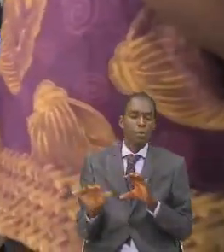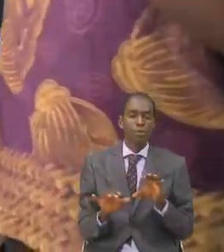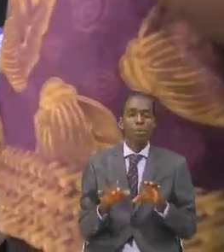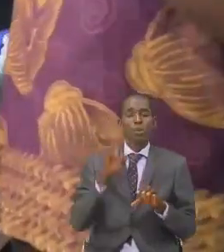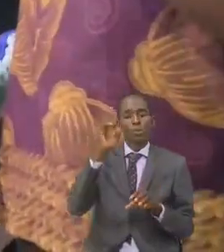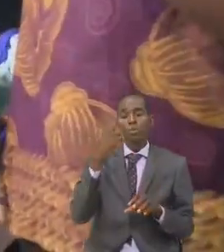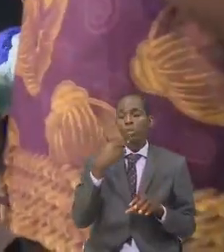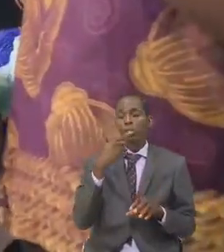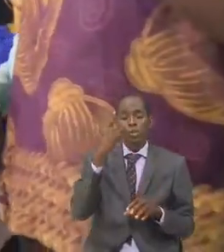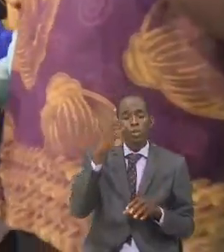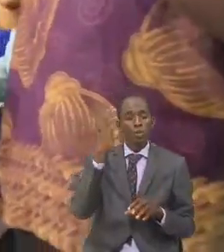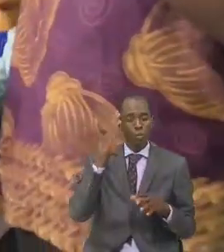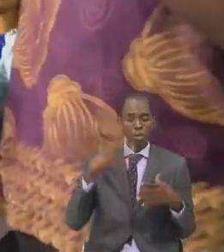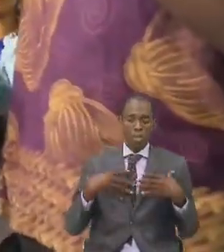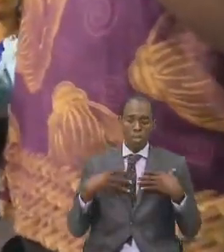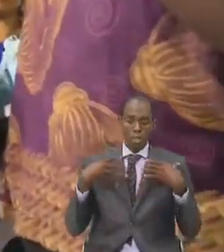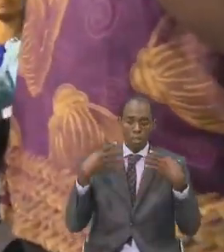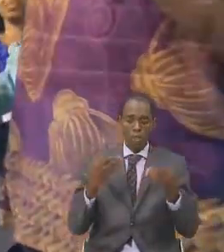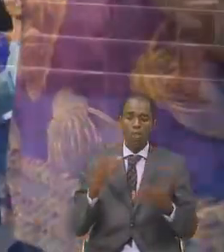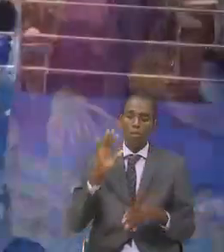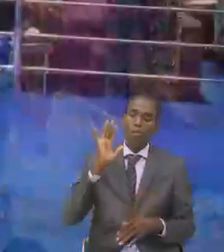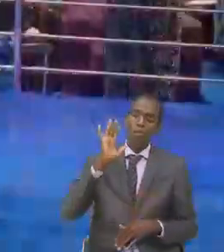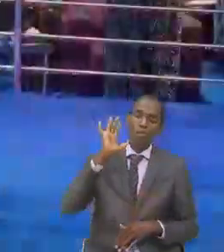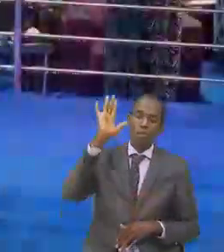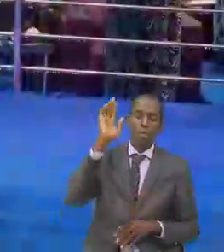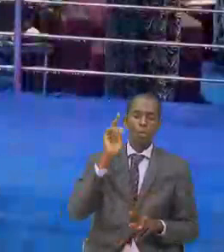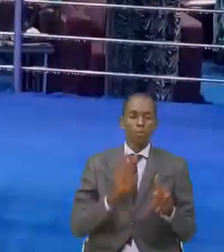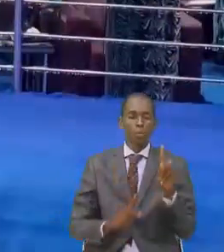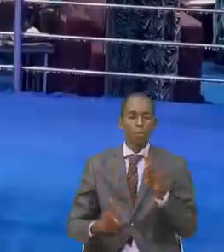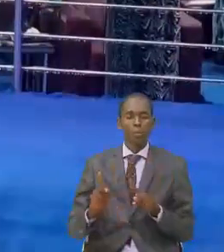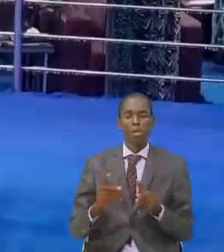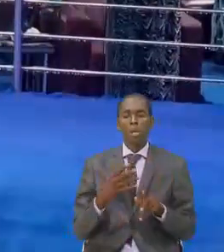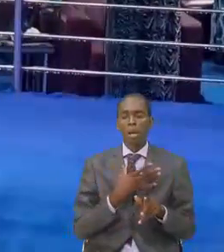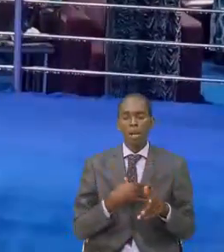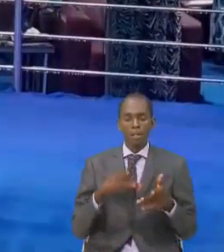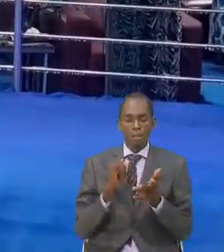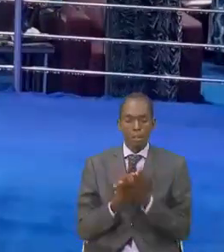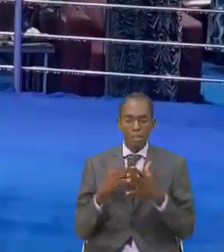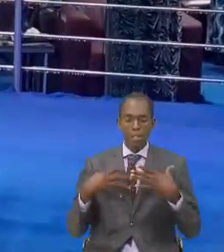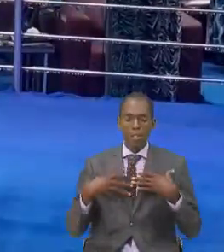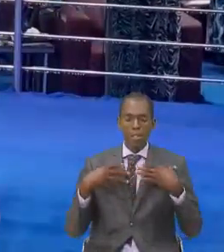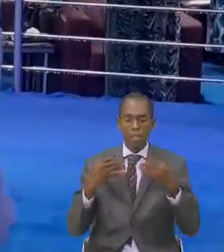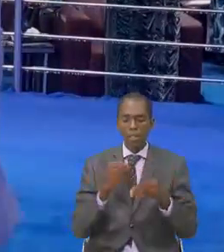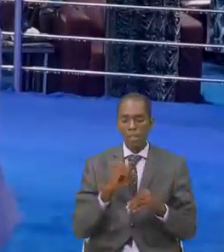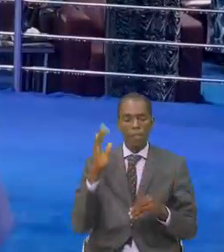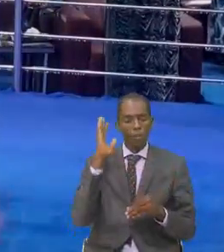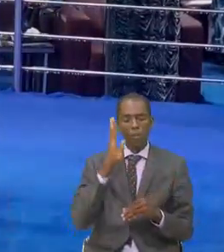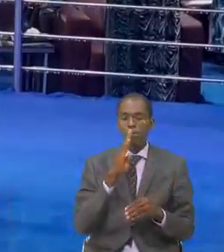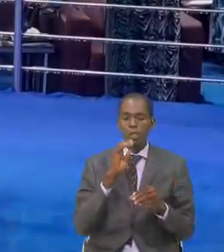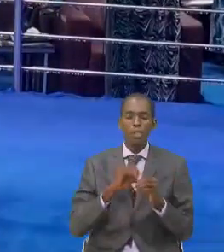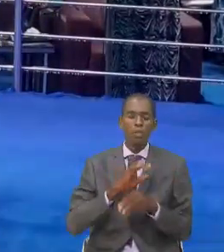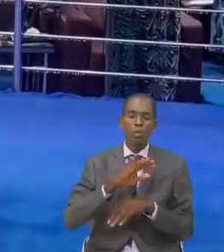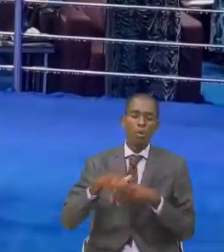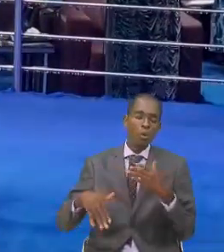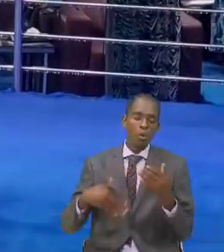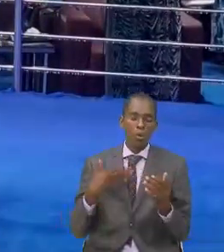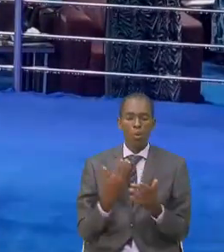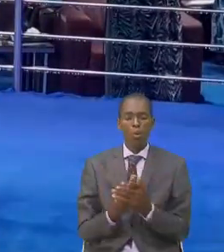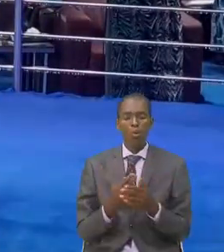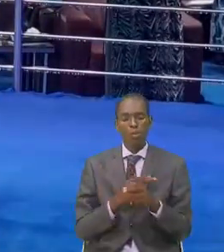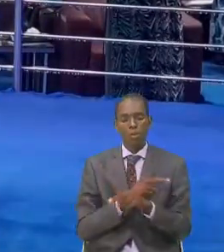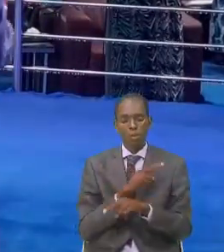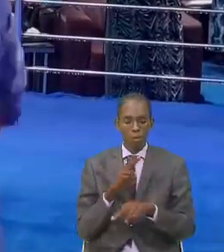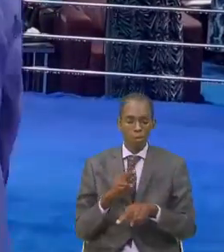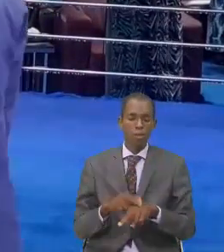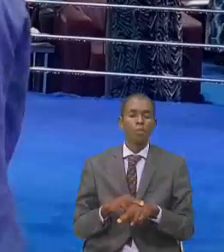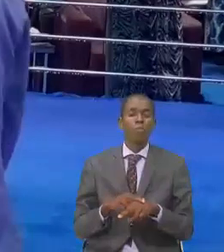you will definitely do. You said you will heal your people. And you said the healing will be in